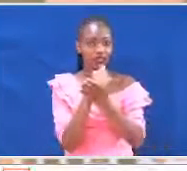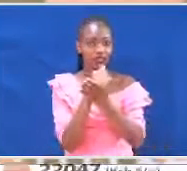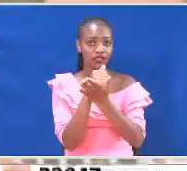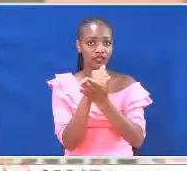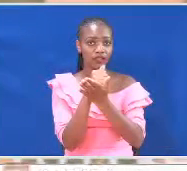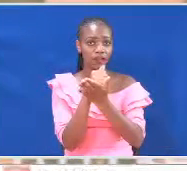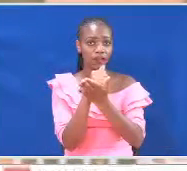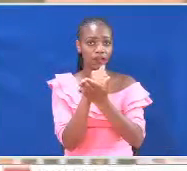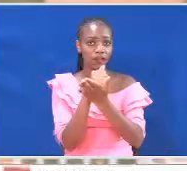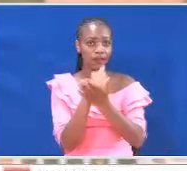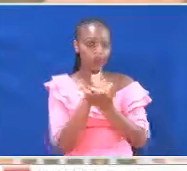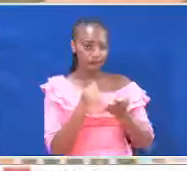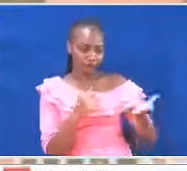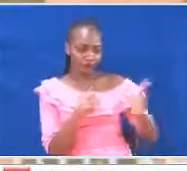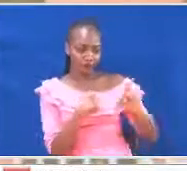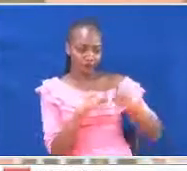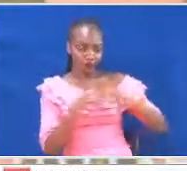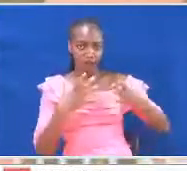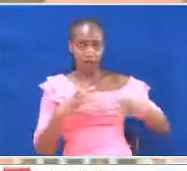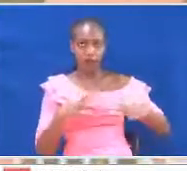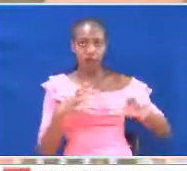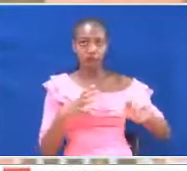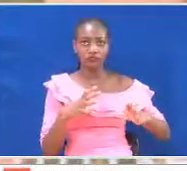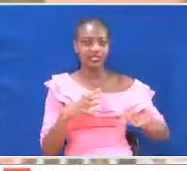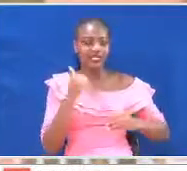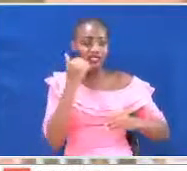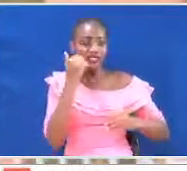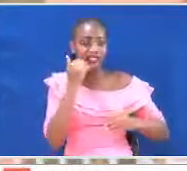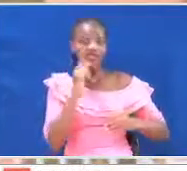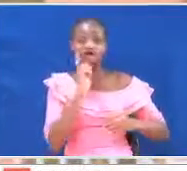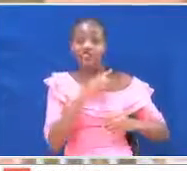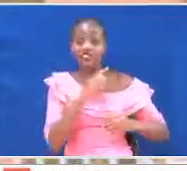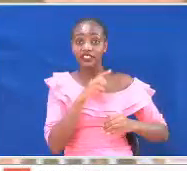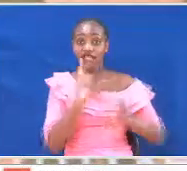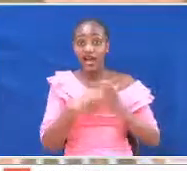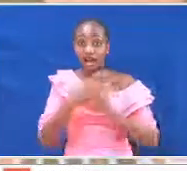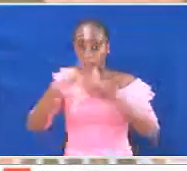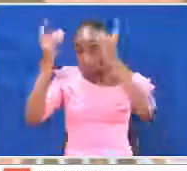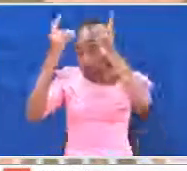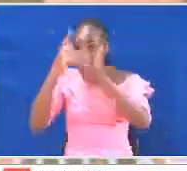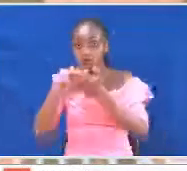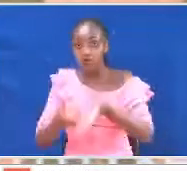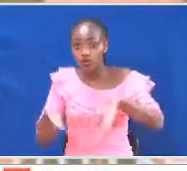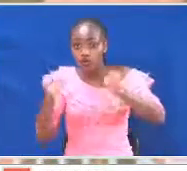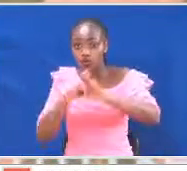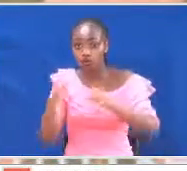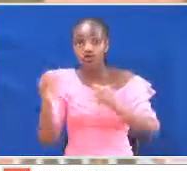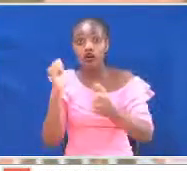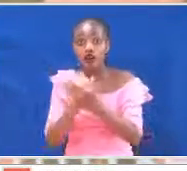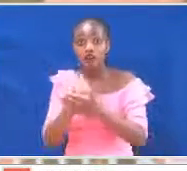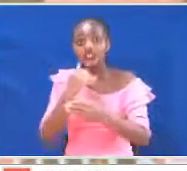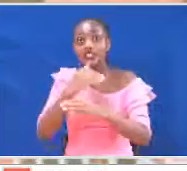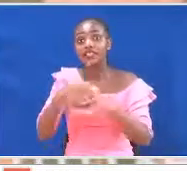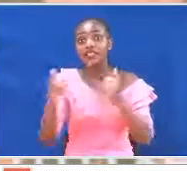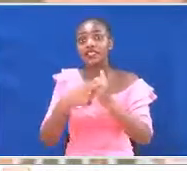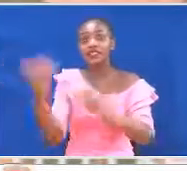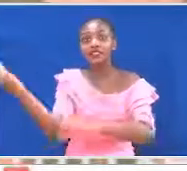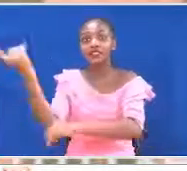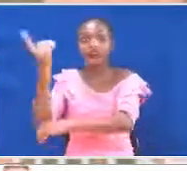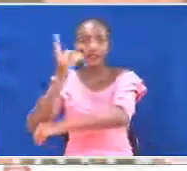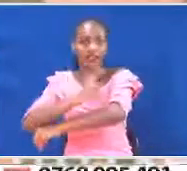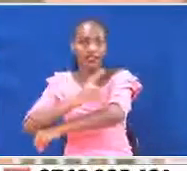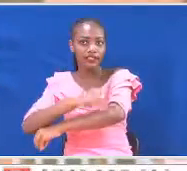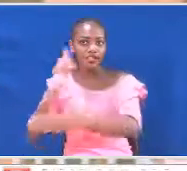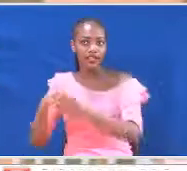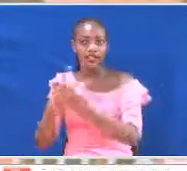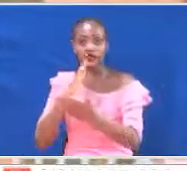ambao wameambukizwa, na tumeamua tufunge maofisi kwa siku 7 sijazo,